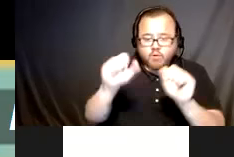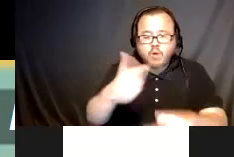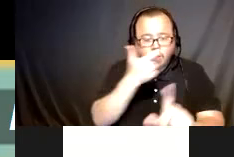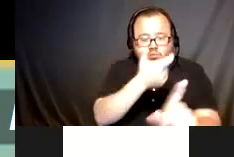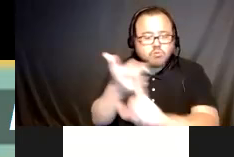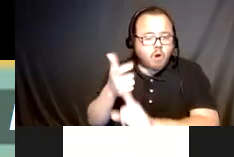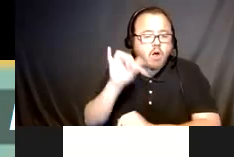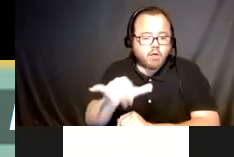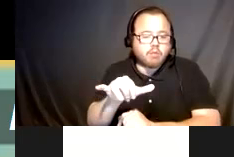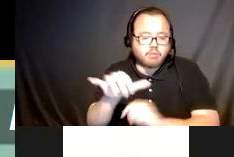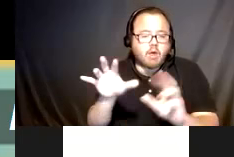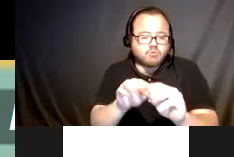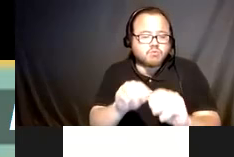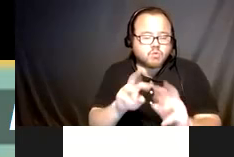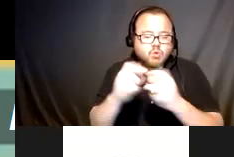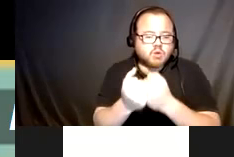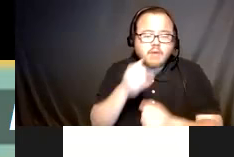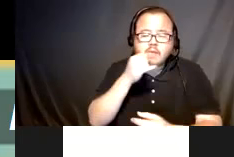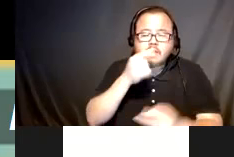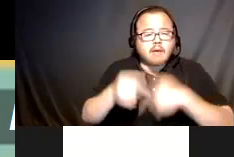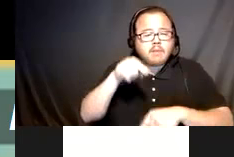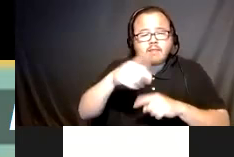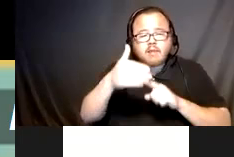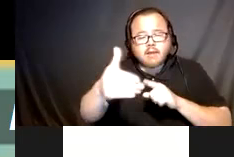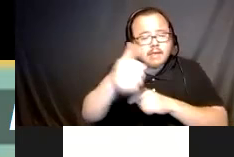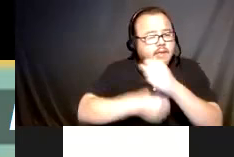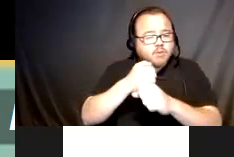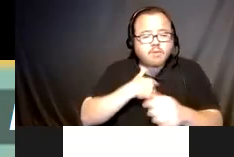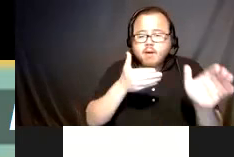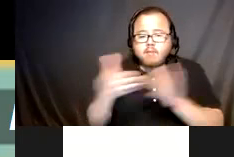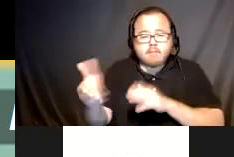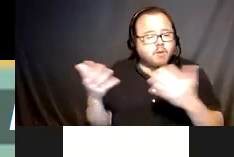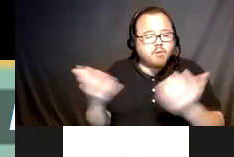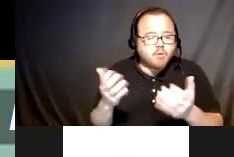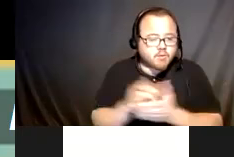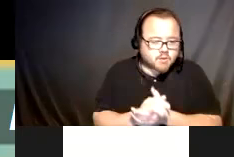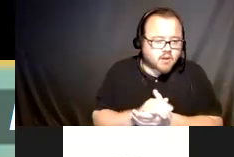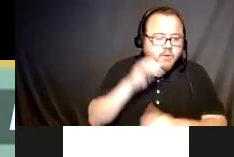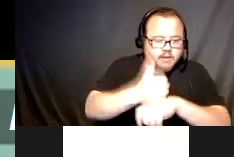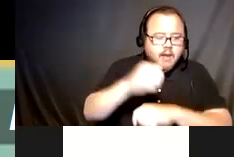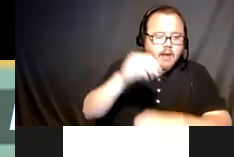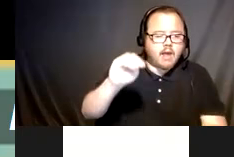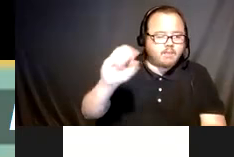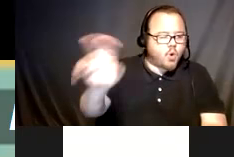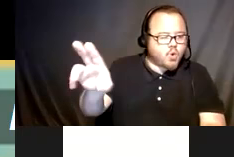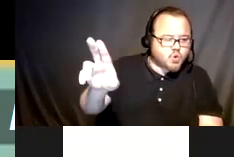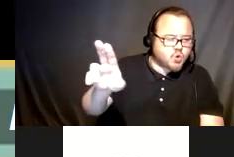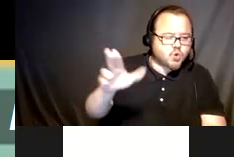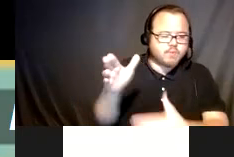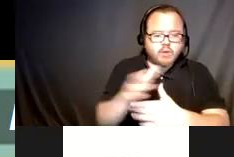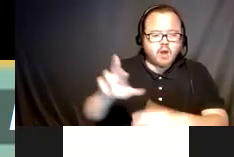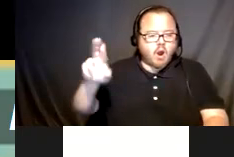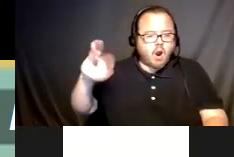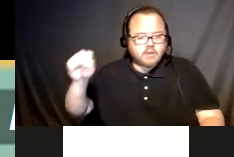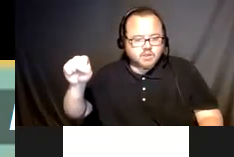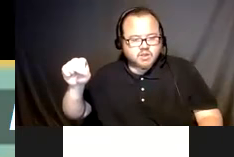webinar. In the upcoming year, we plan to put a MOU in place between RUHS, Behavioral